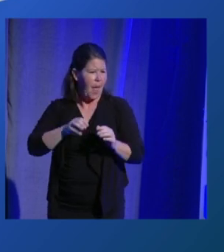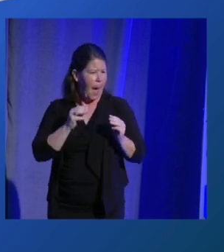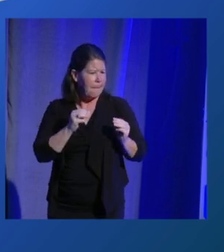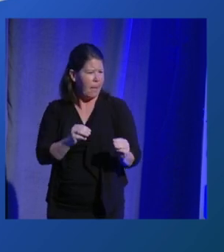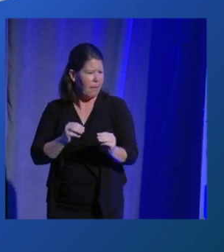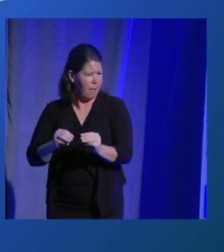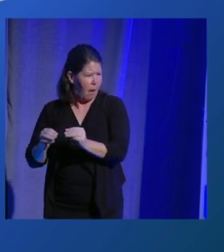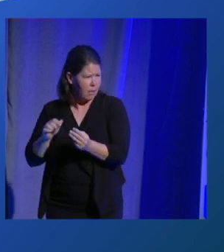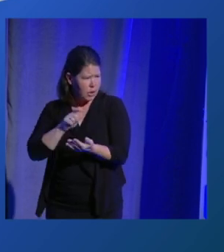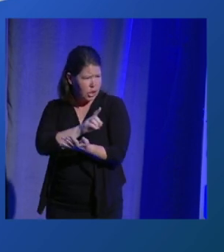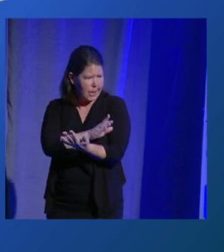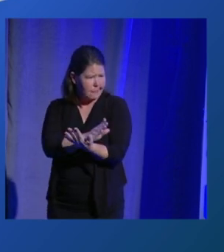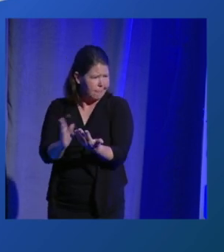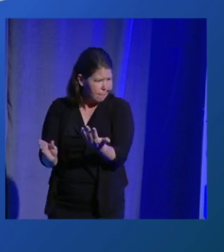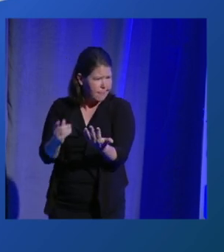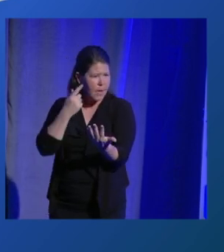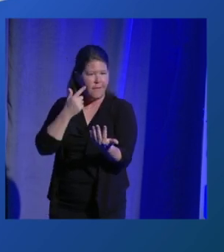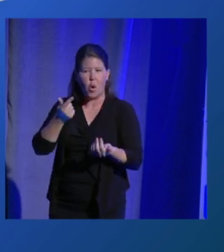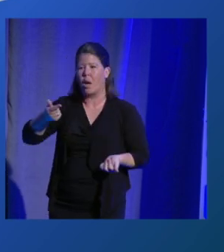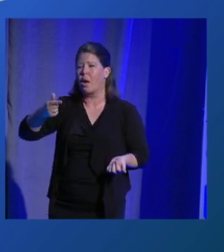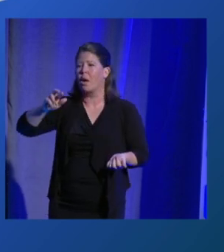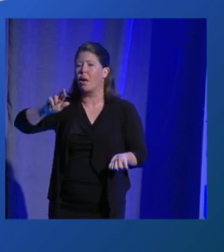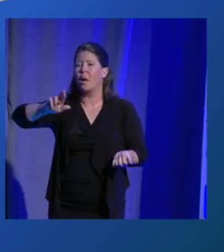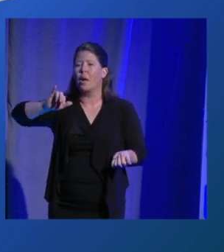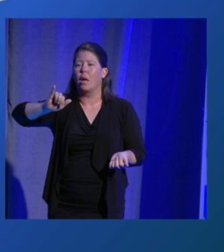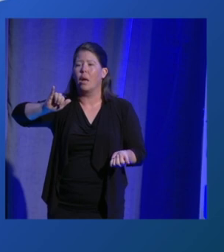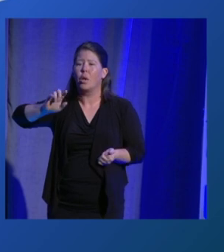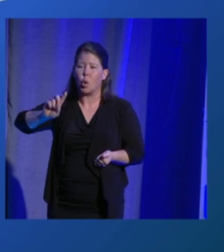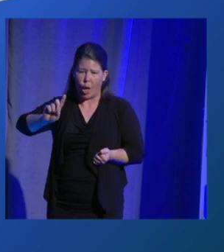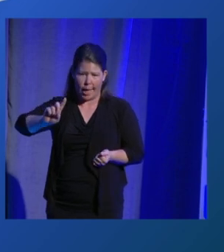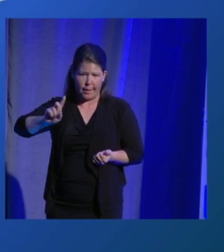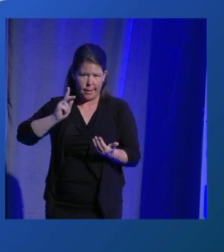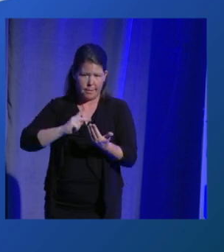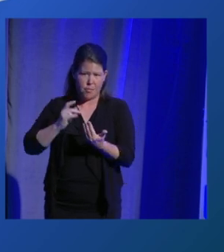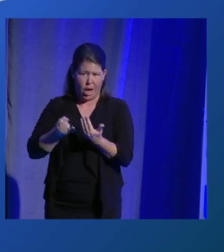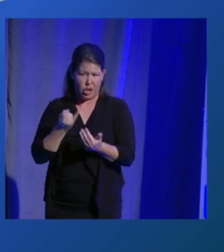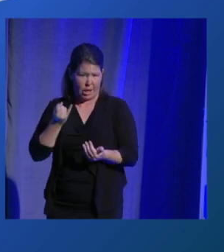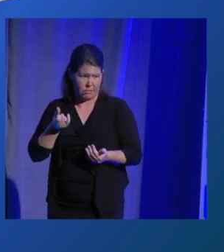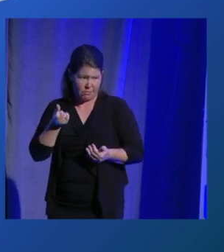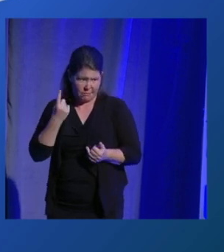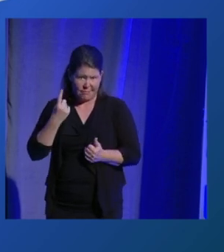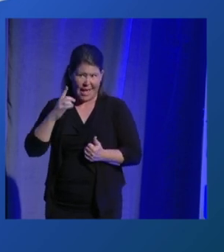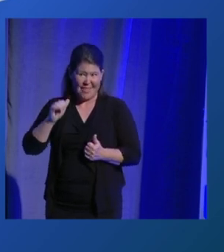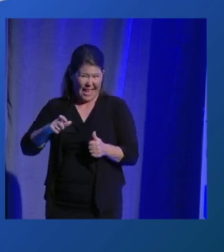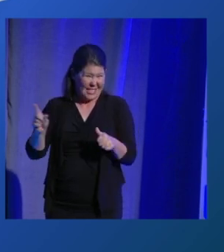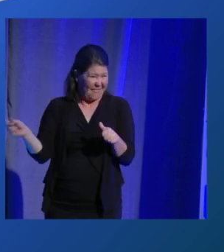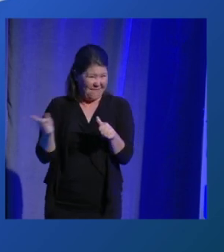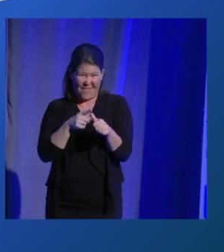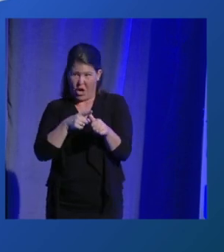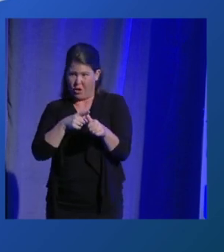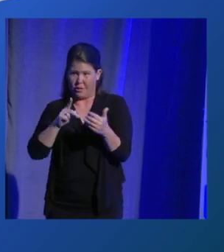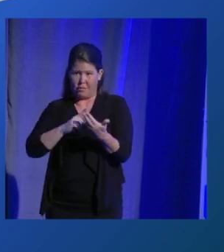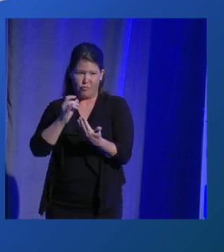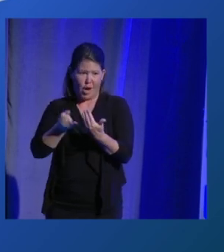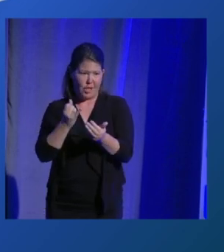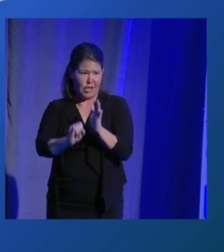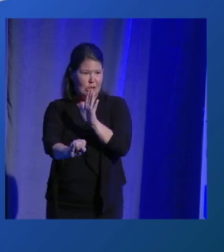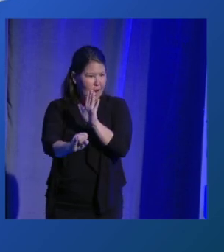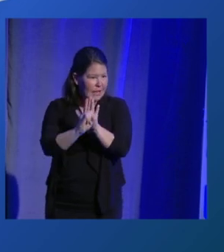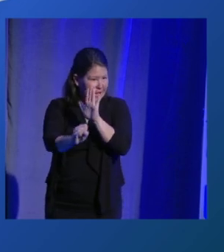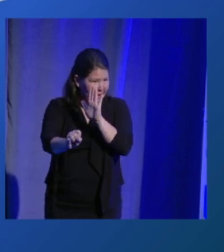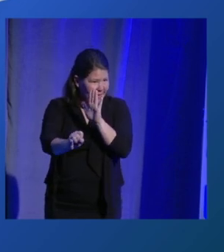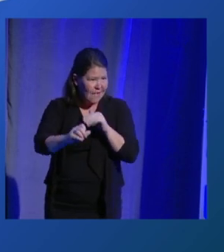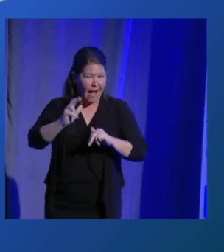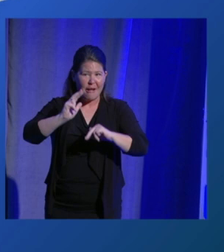for the grid project which was the first using satellite imagery to identify building